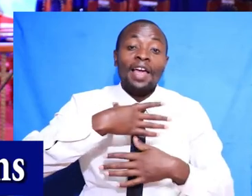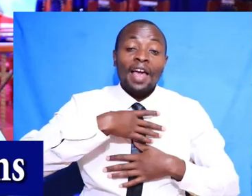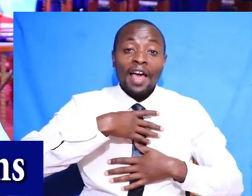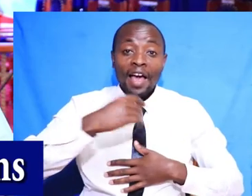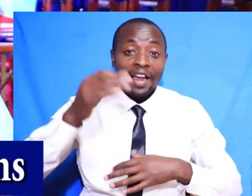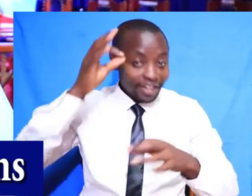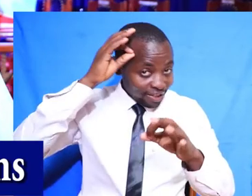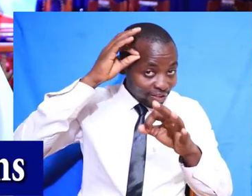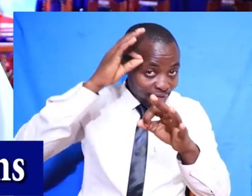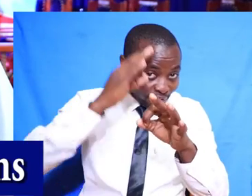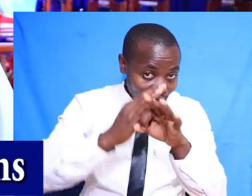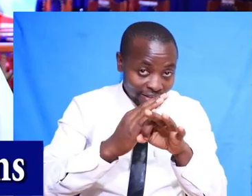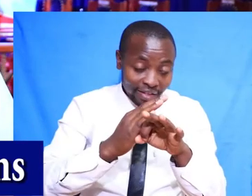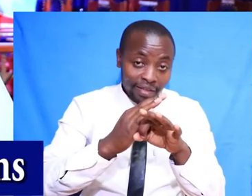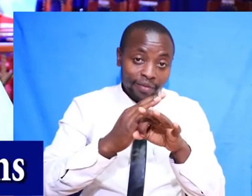the faith.